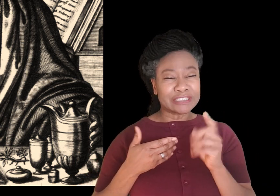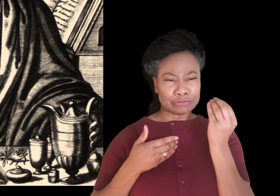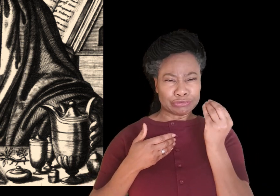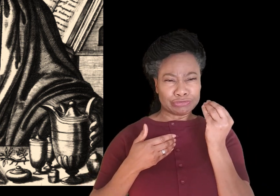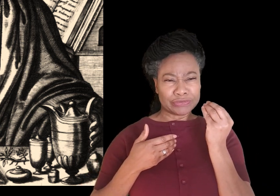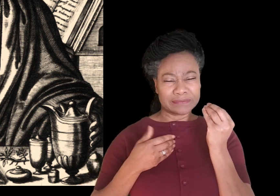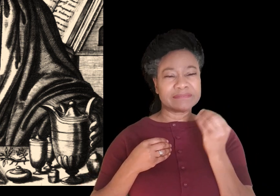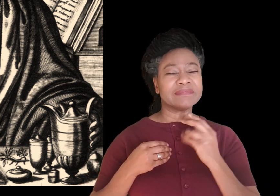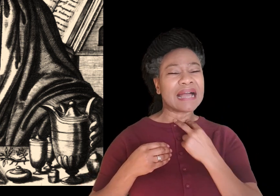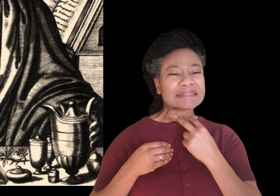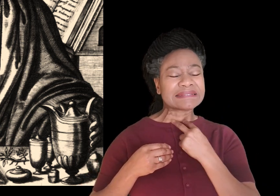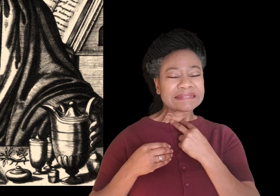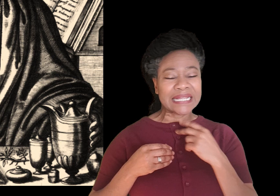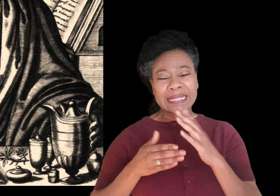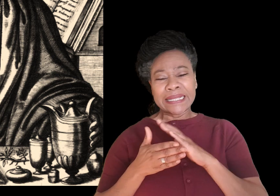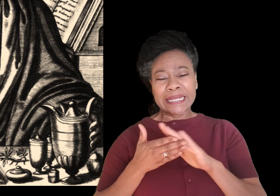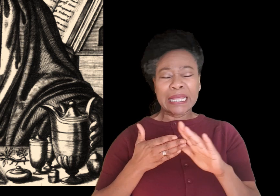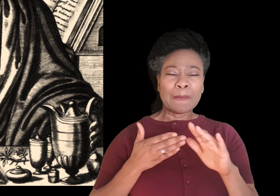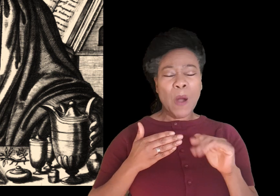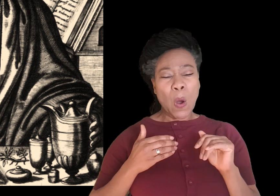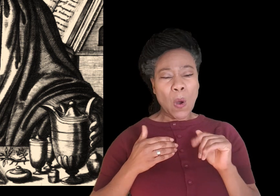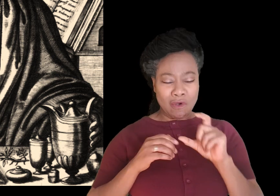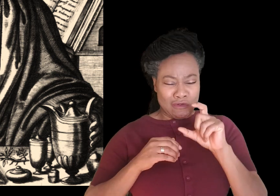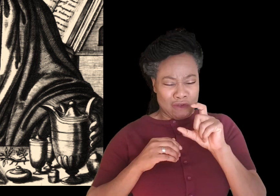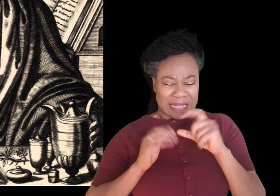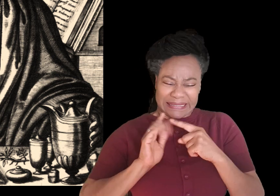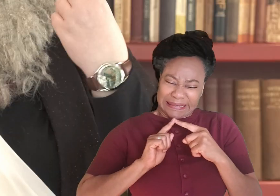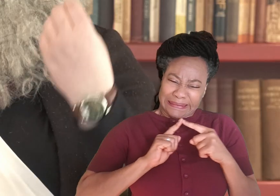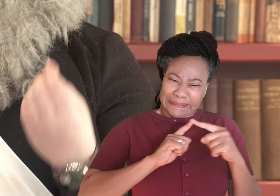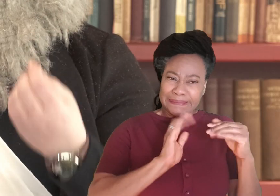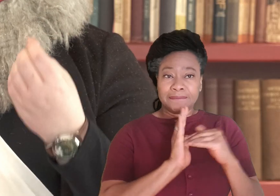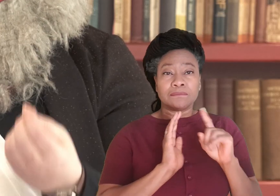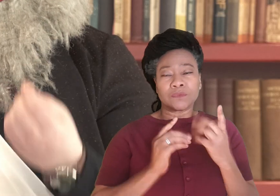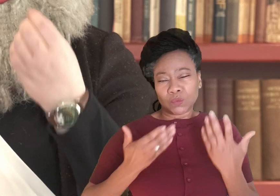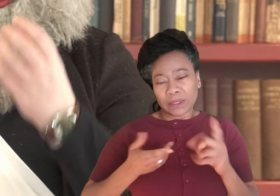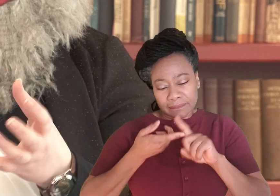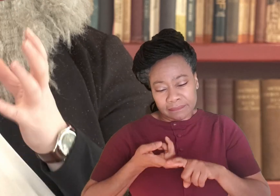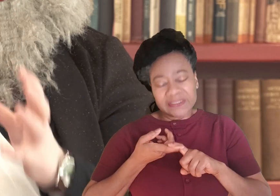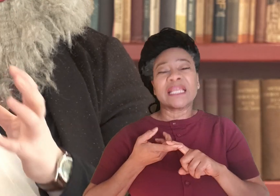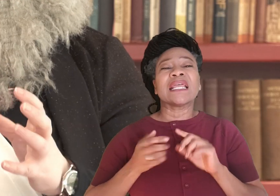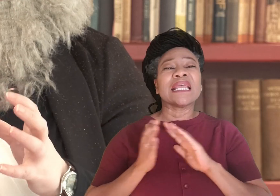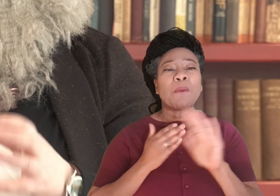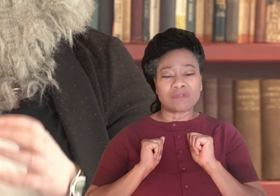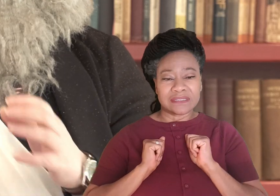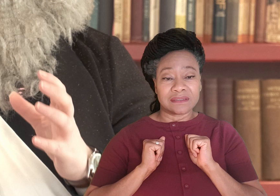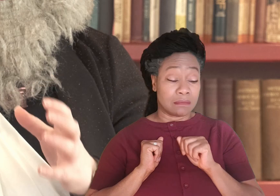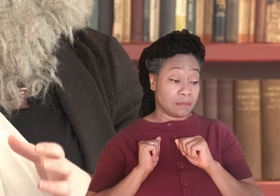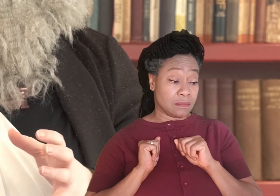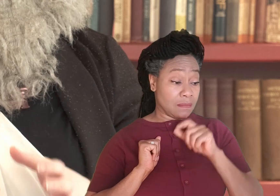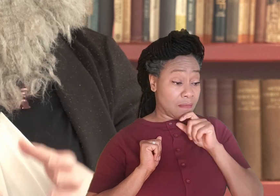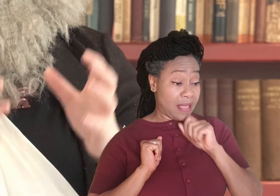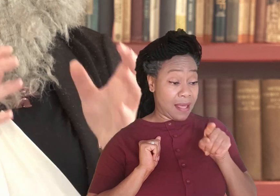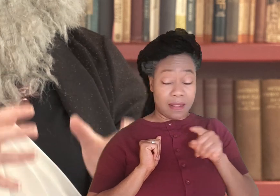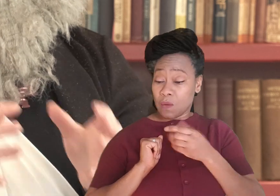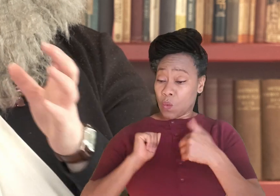Hippocrates in a questionable Greek accent, but for today we'll stick with Hippocrates. Because the womb was the only major difference Hippocrates